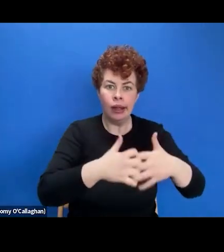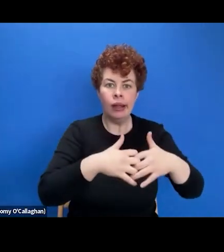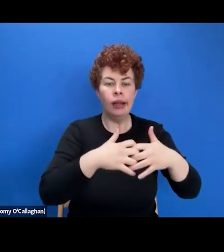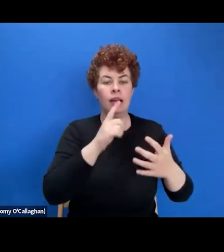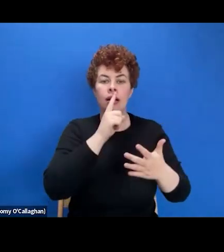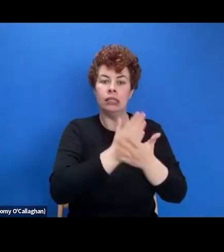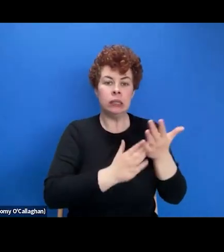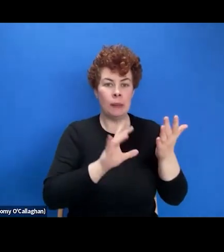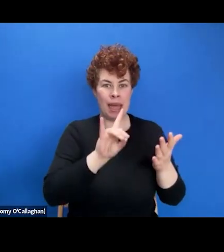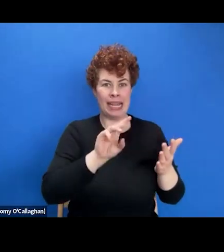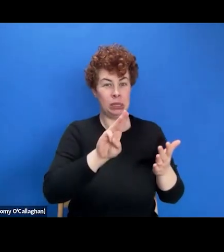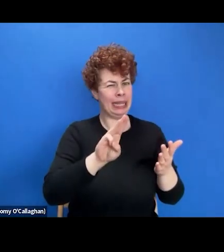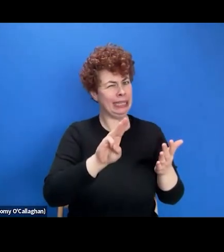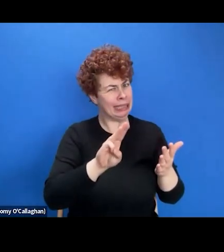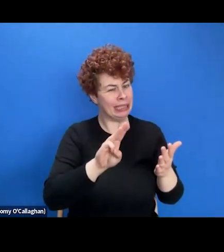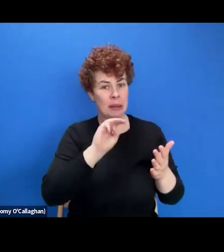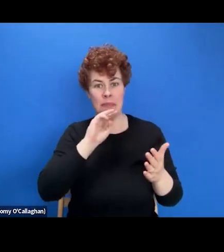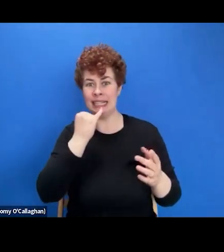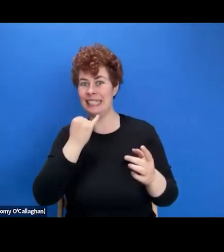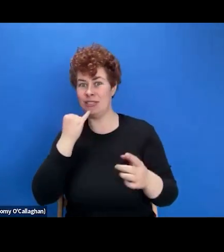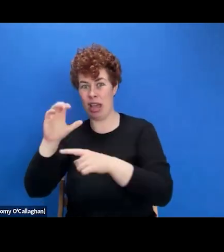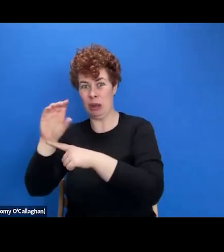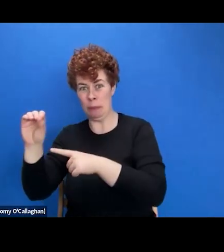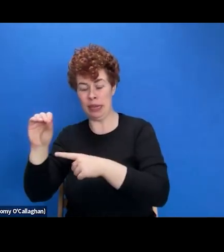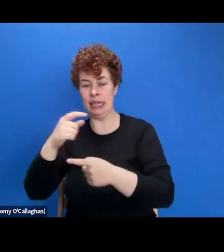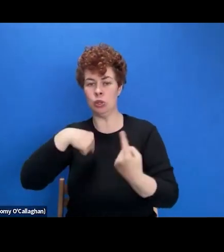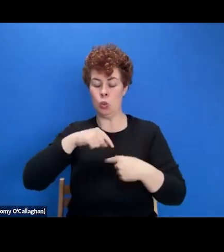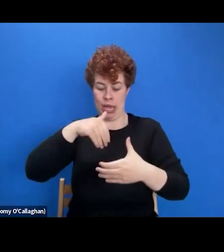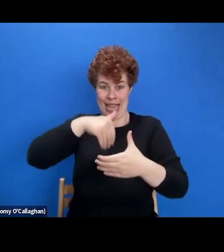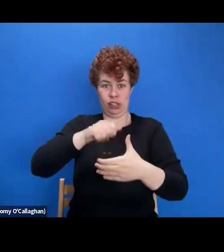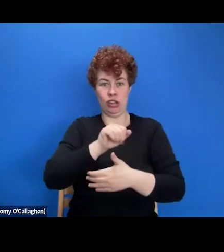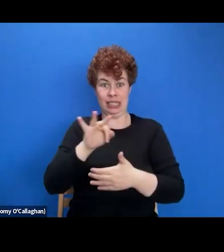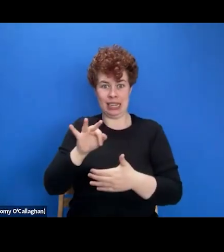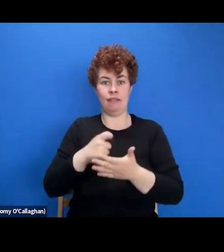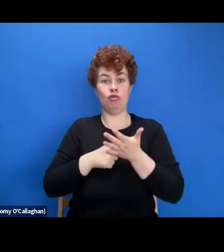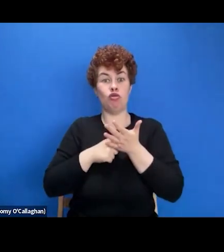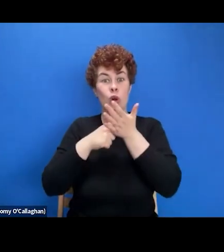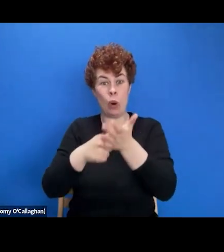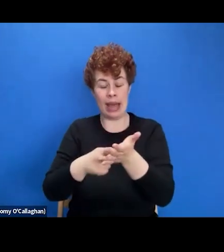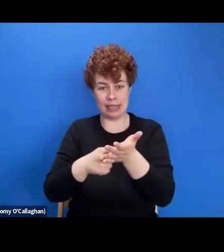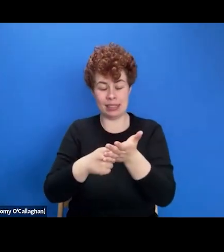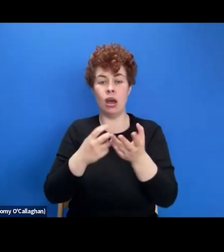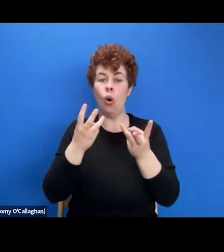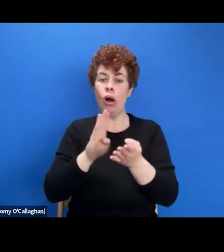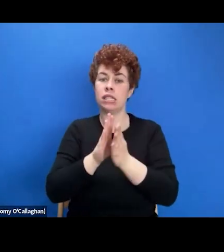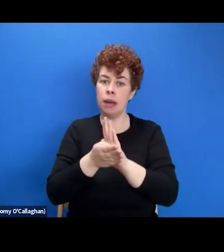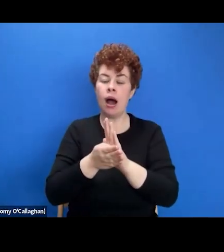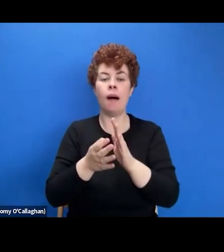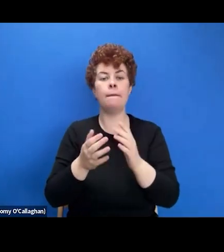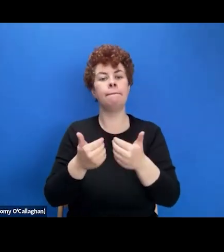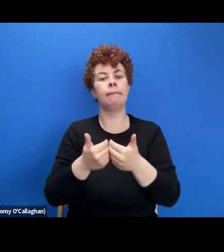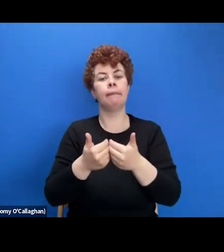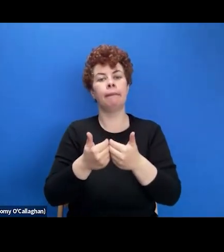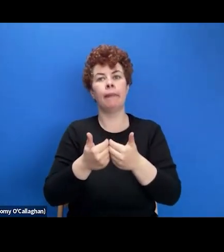new from happening. And there was an internal request from staff in Friends of the Earth Ireland to become an apartheid free zone in line with